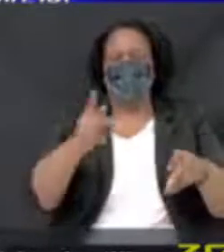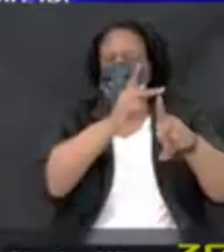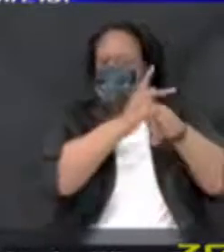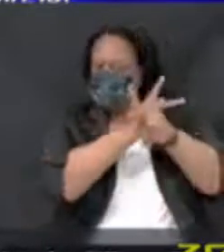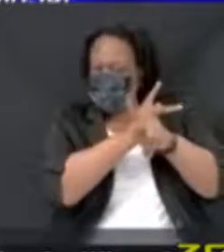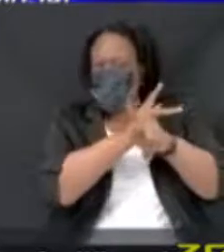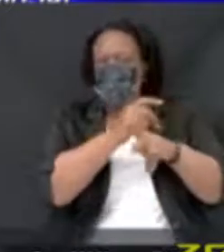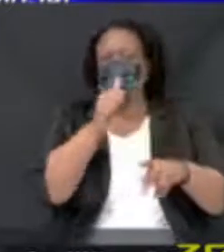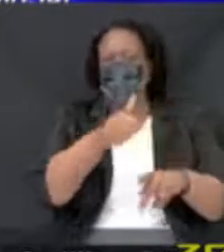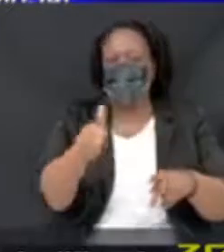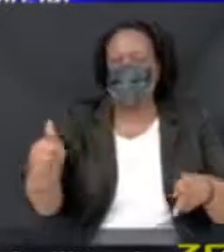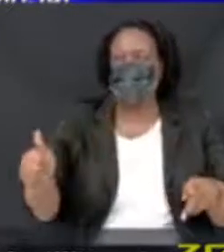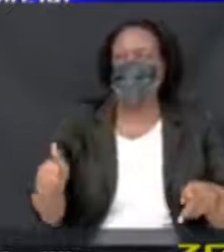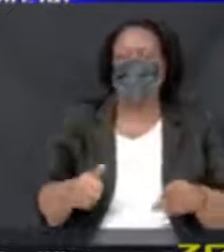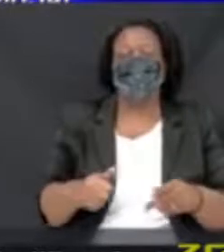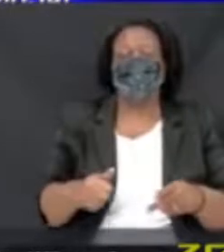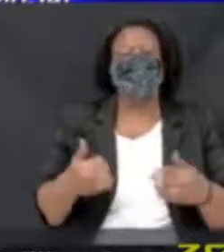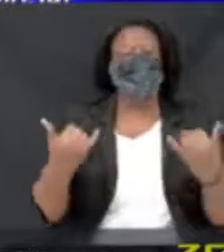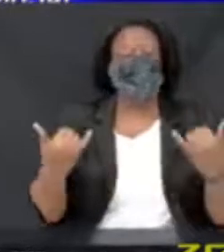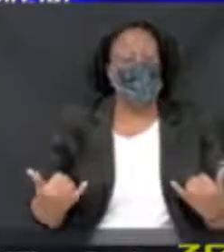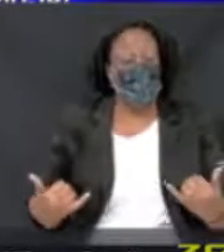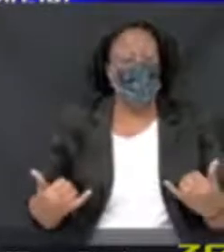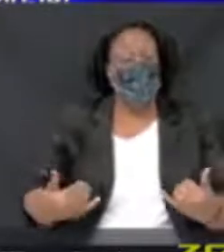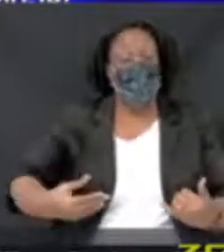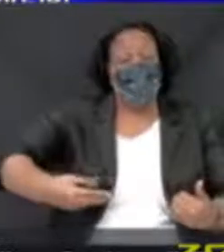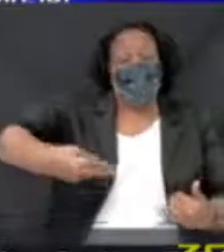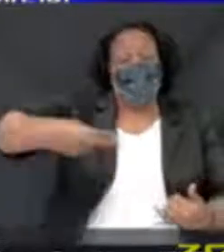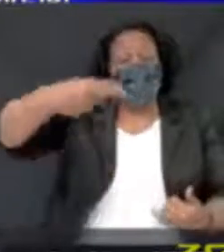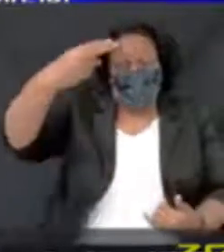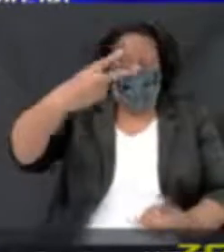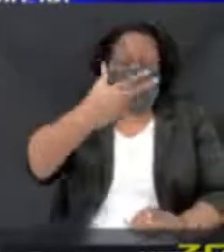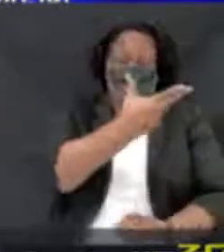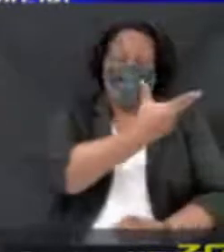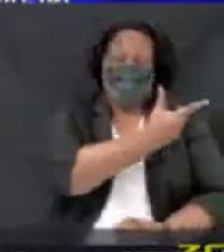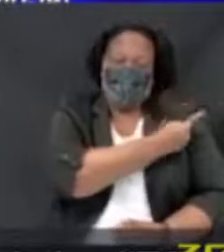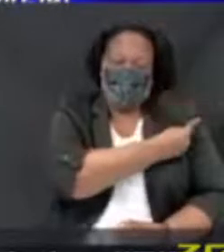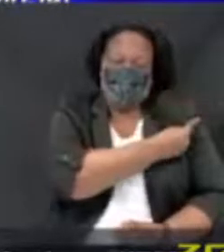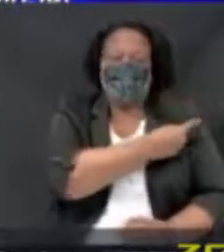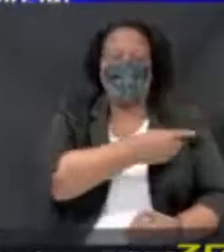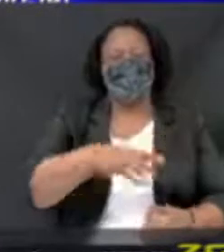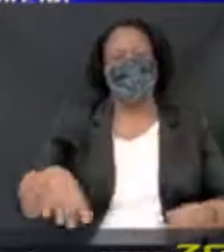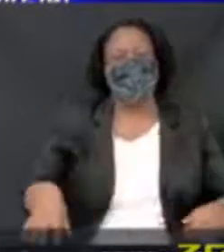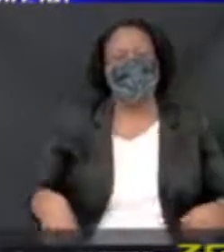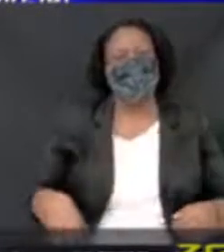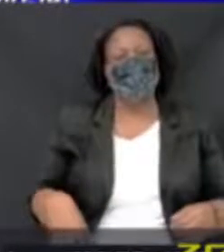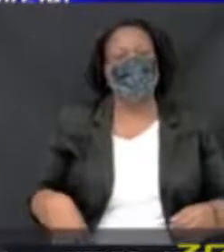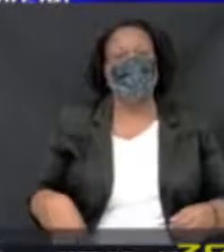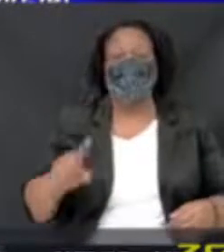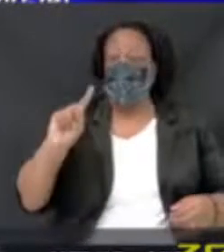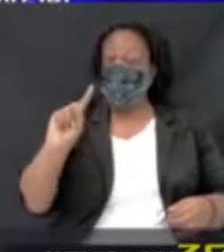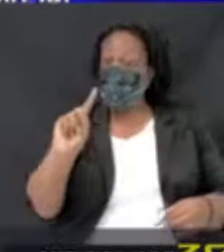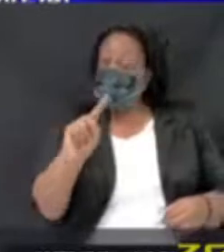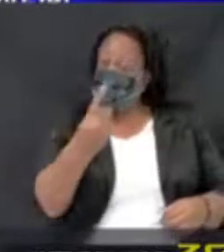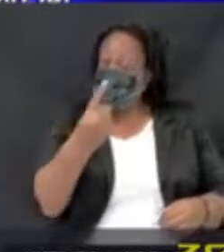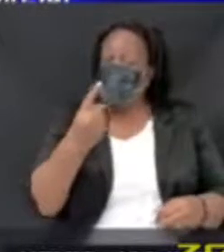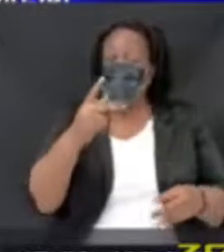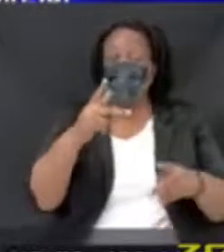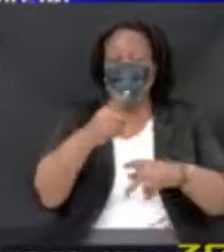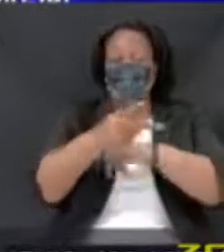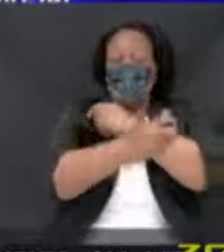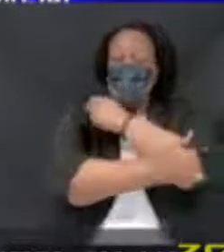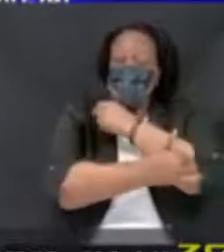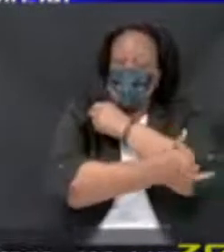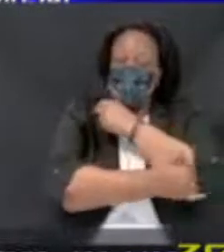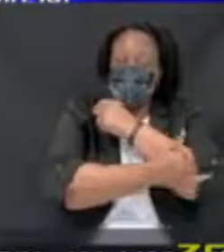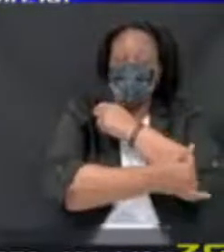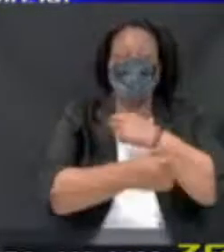We have a high vaccination coverage, especially among our adults. We became the first country in the sub-region to reach the